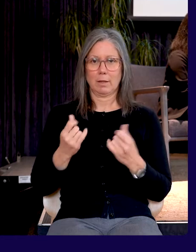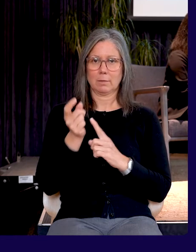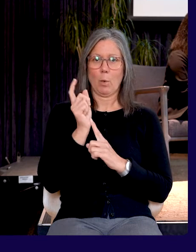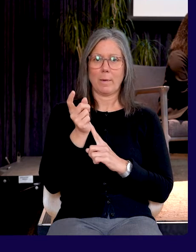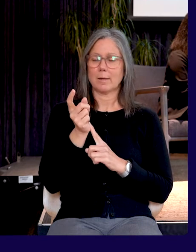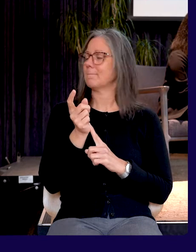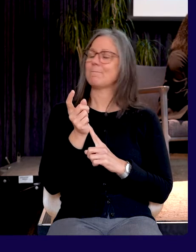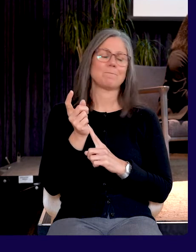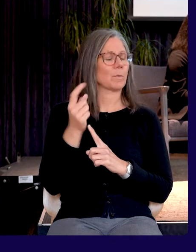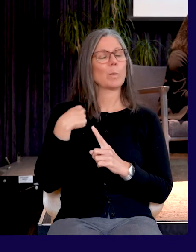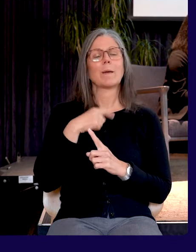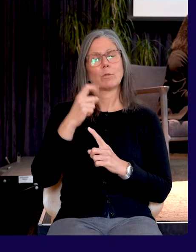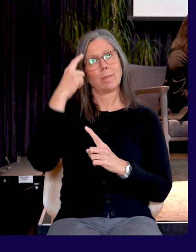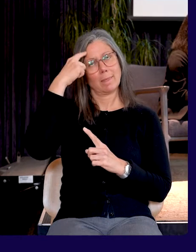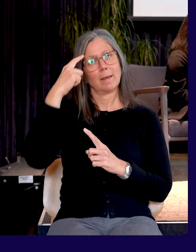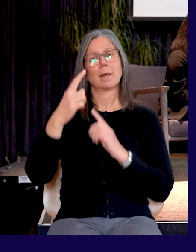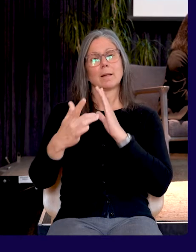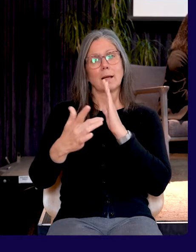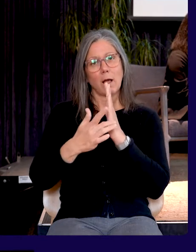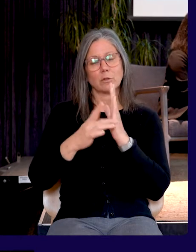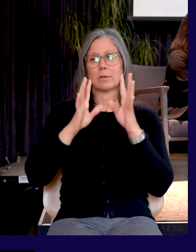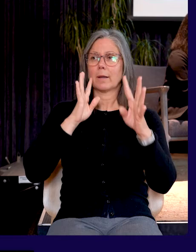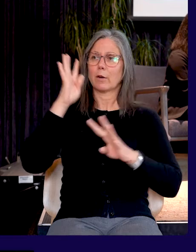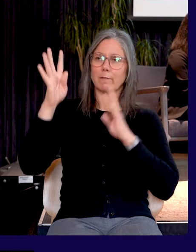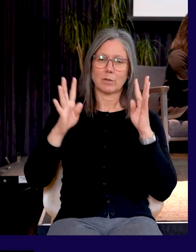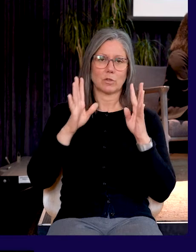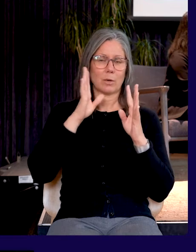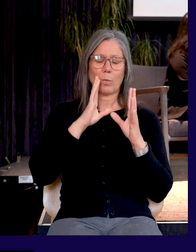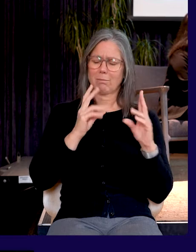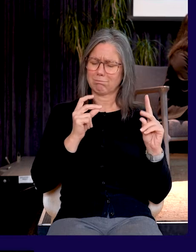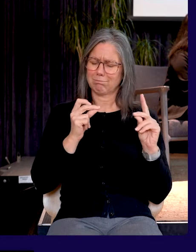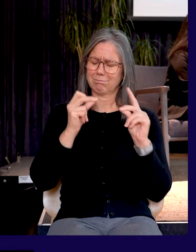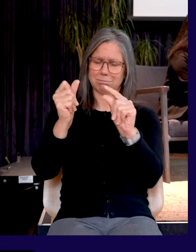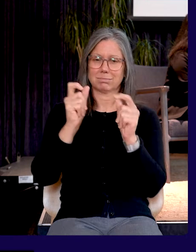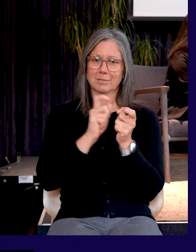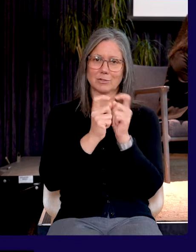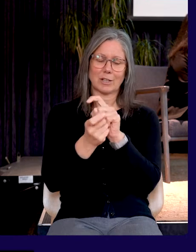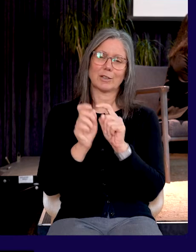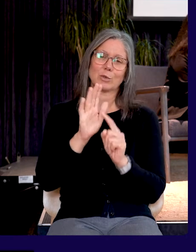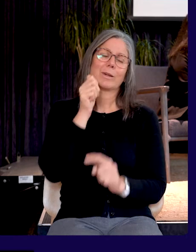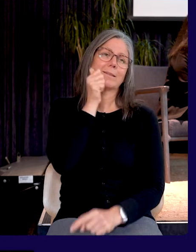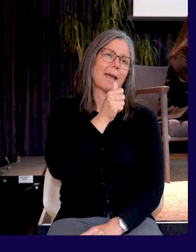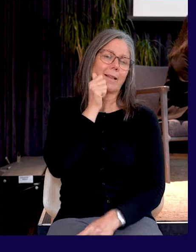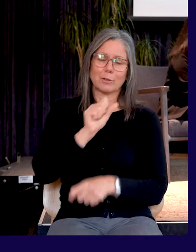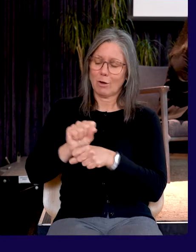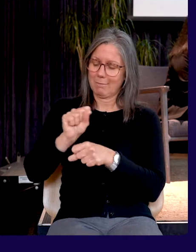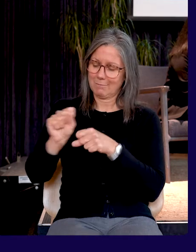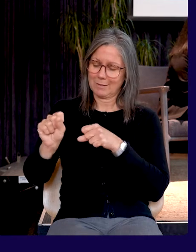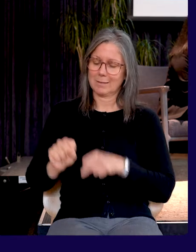heading into a time where technology and innovation is going to be rapidly changing your day-to-day